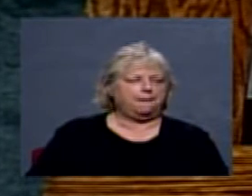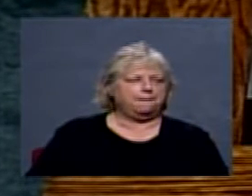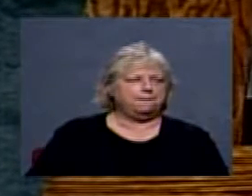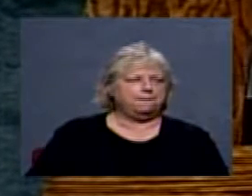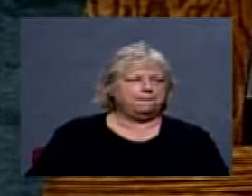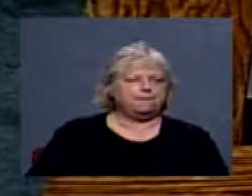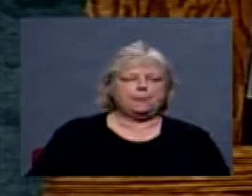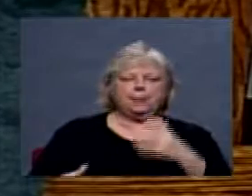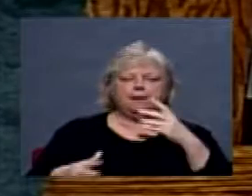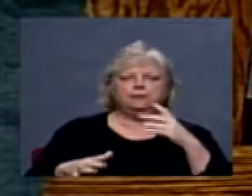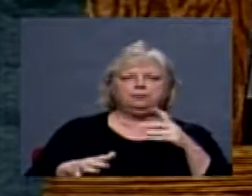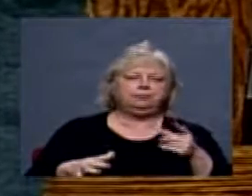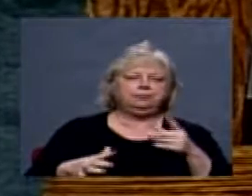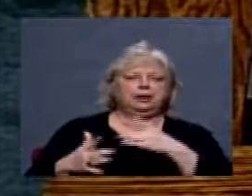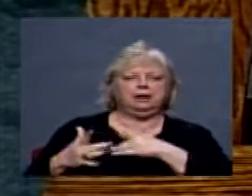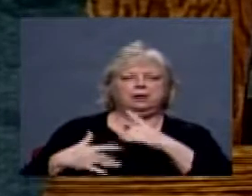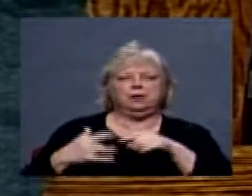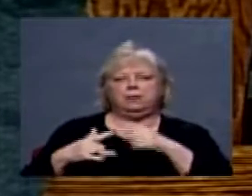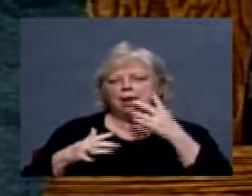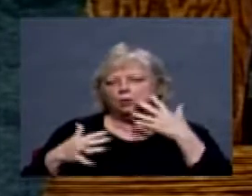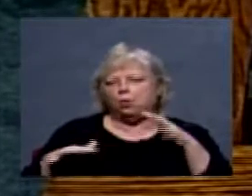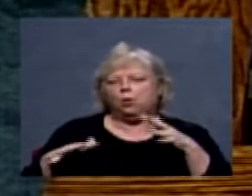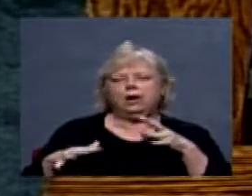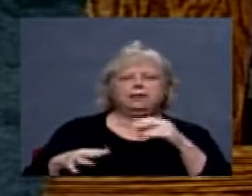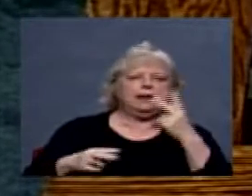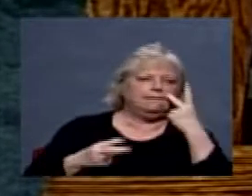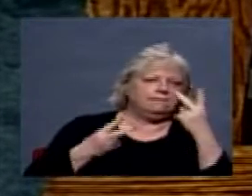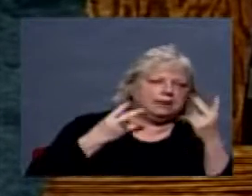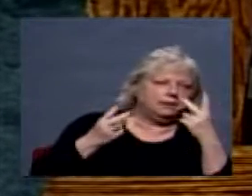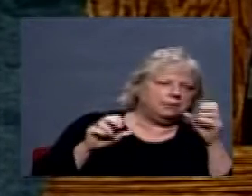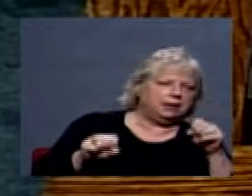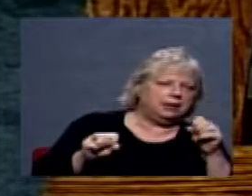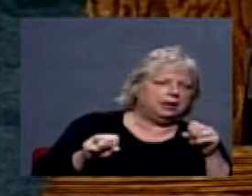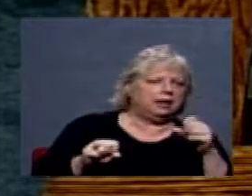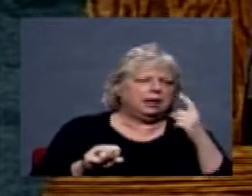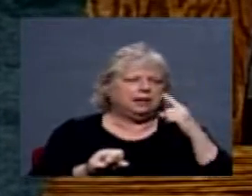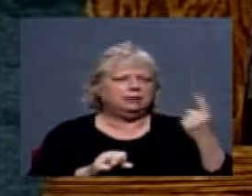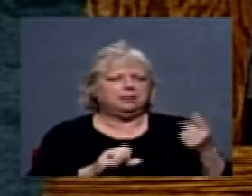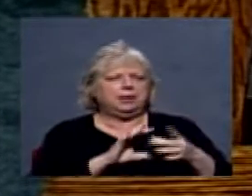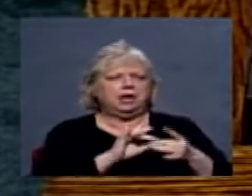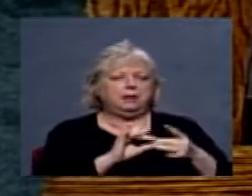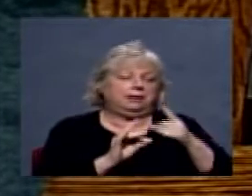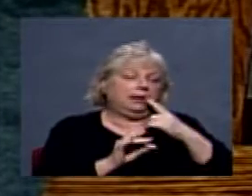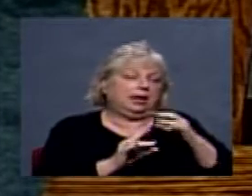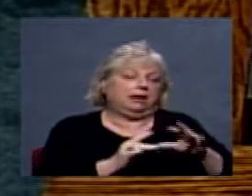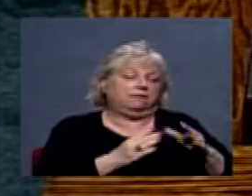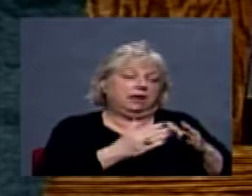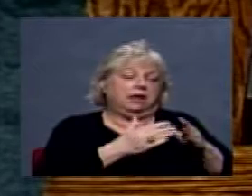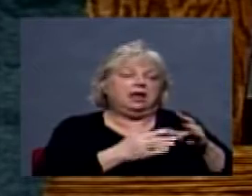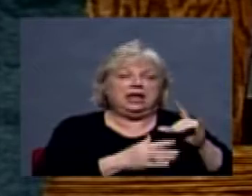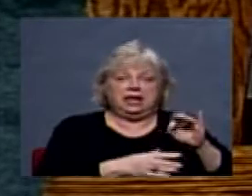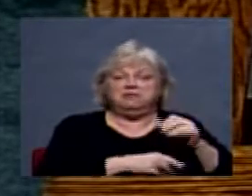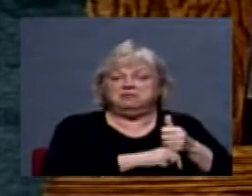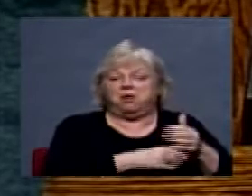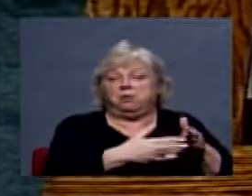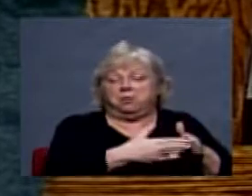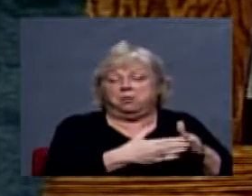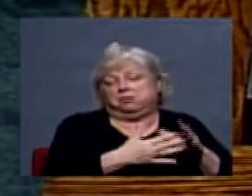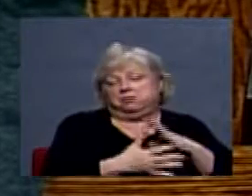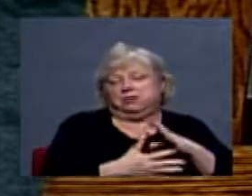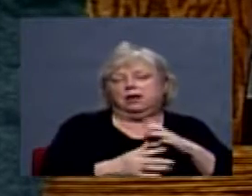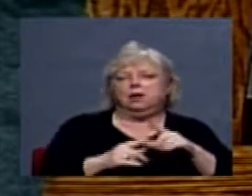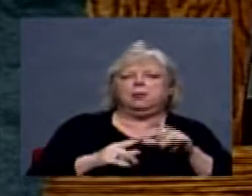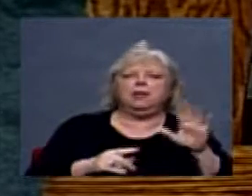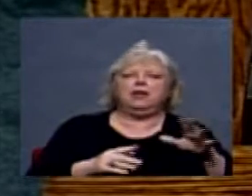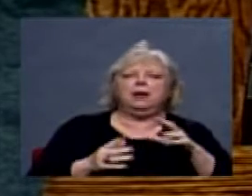The noise and visibility issues, I think there was a comment about if it was on the corner of the road. Their method